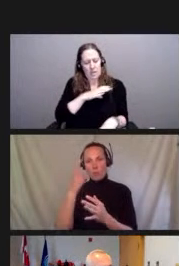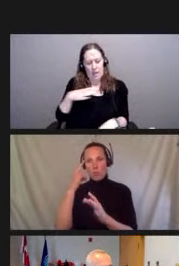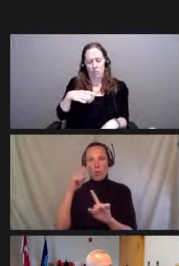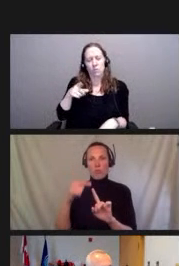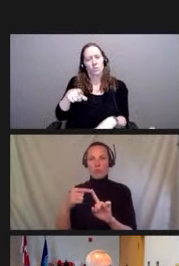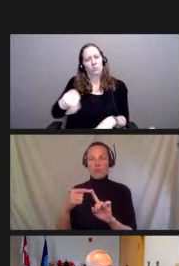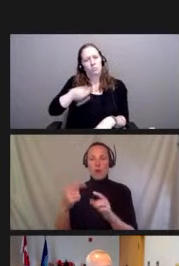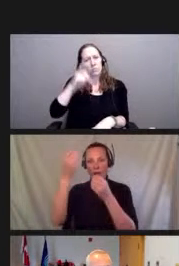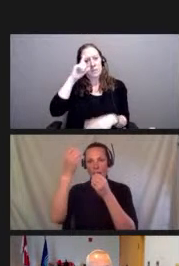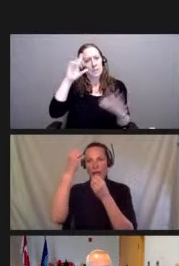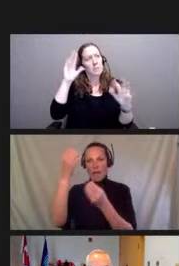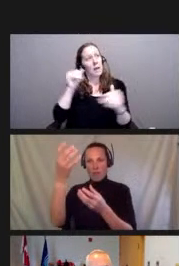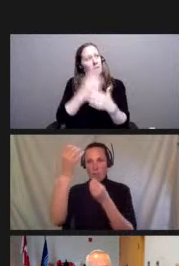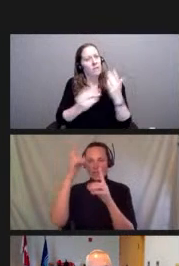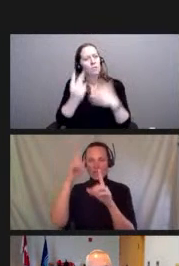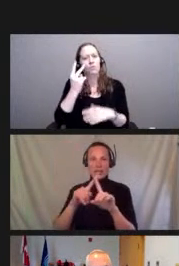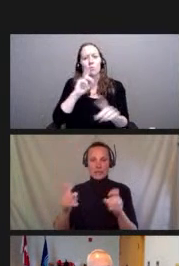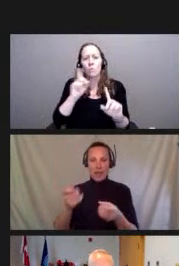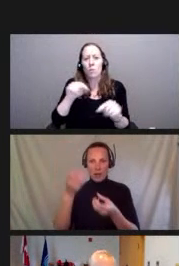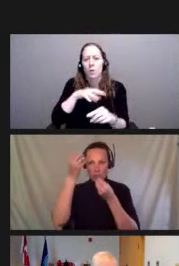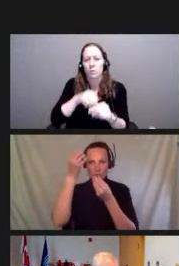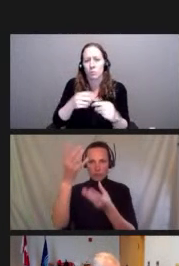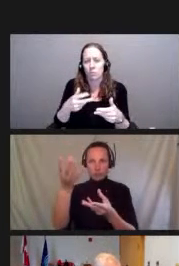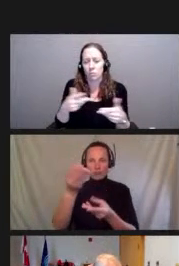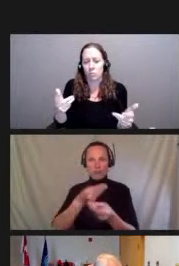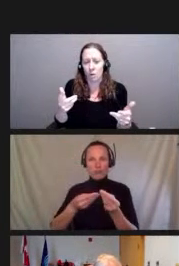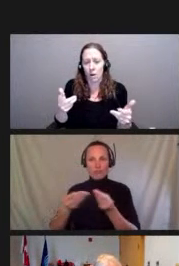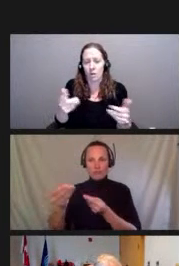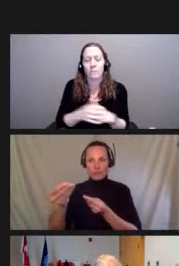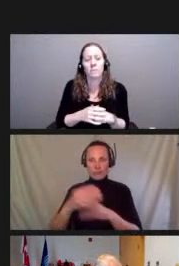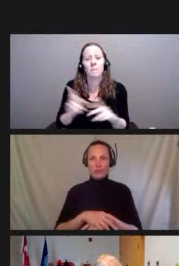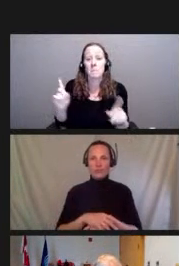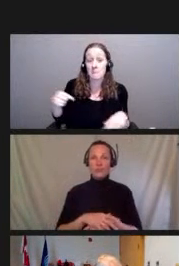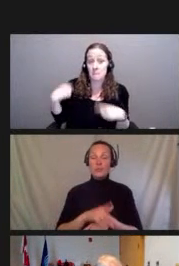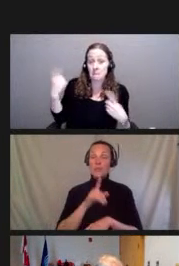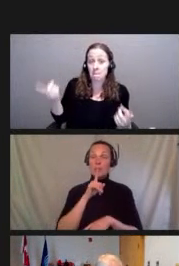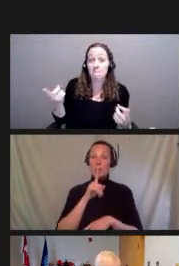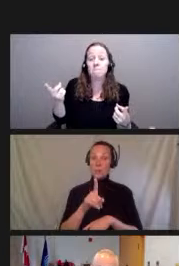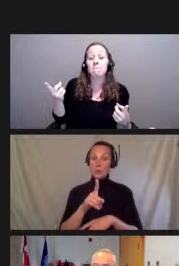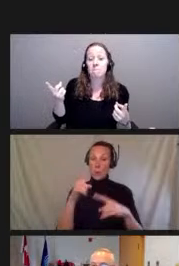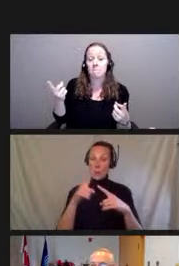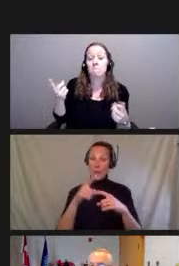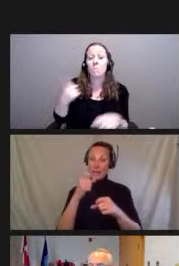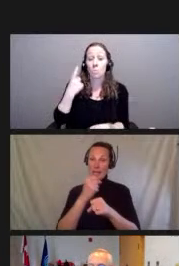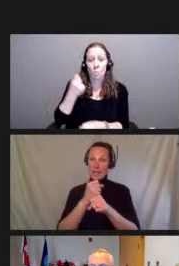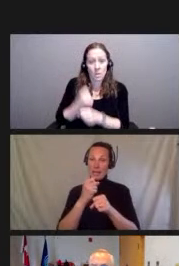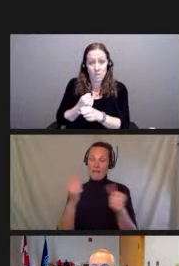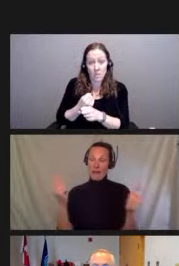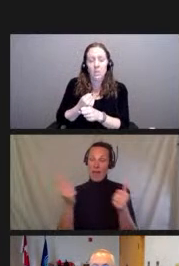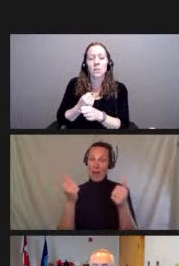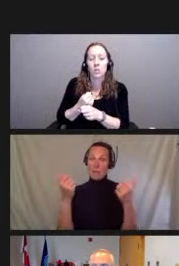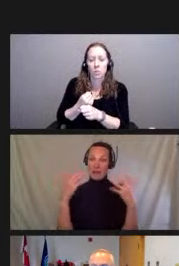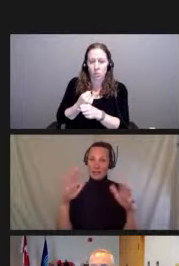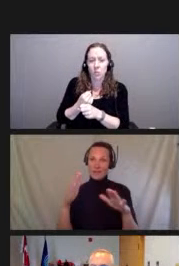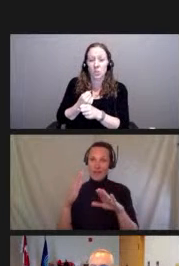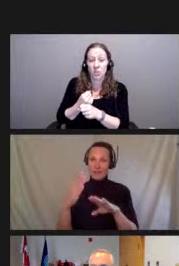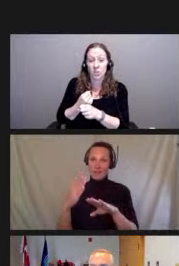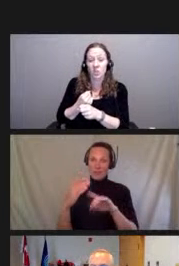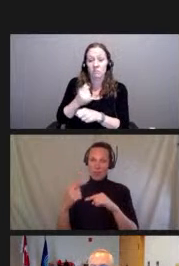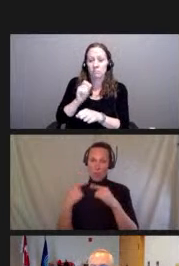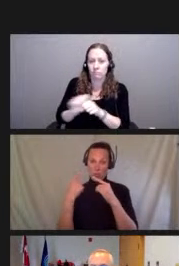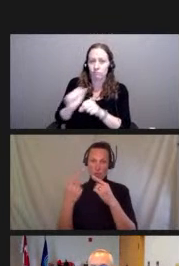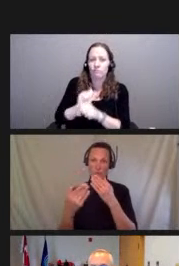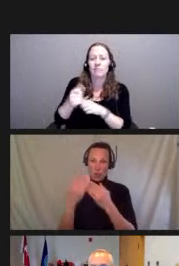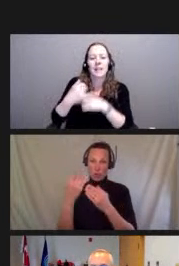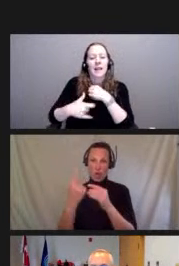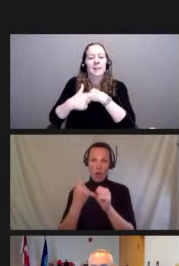the Phase 2 report. So there's been a lot of technical work that has taken place over the past year since we were last in front of Committee and